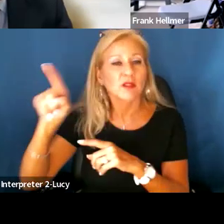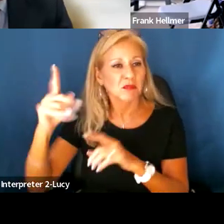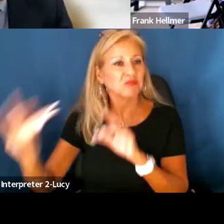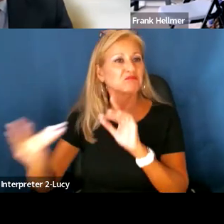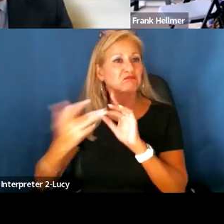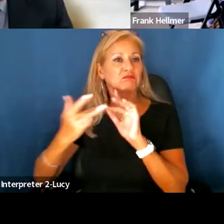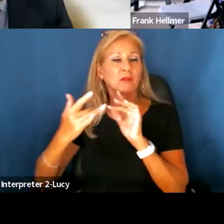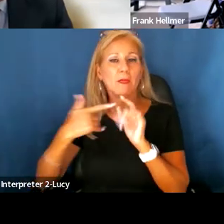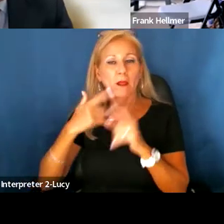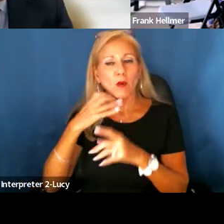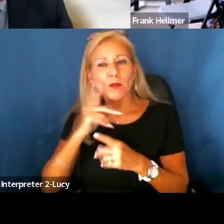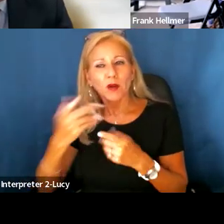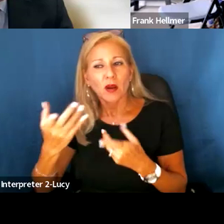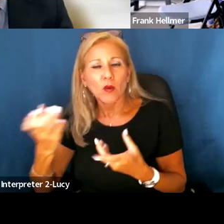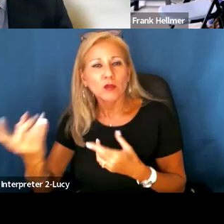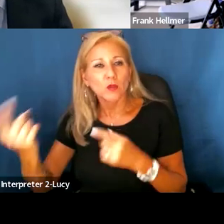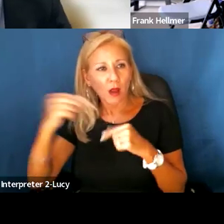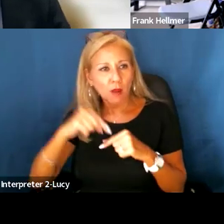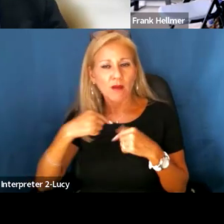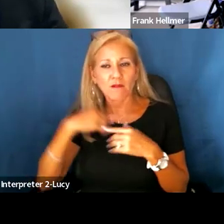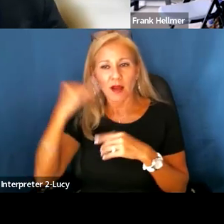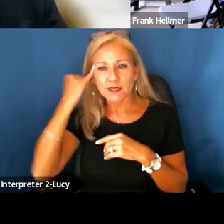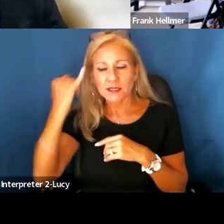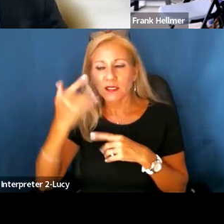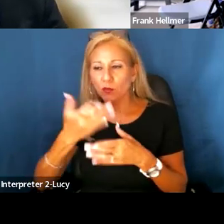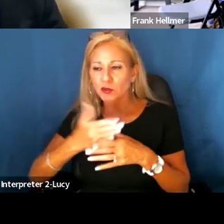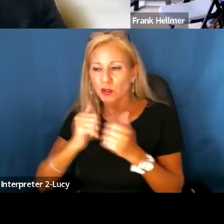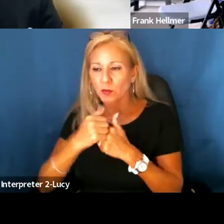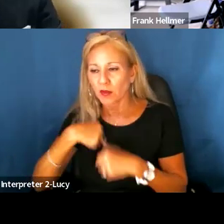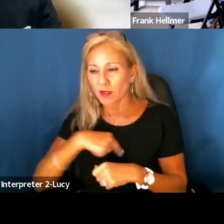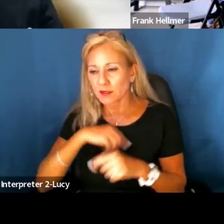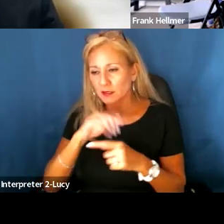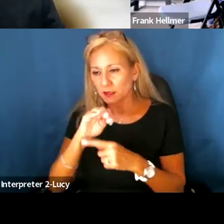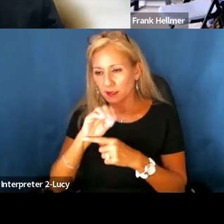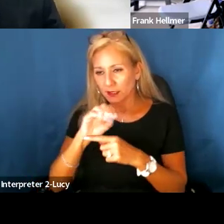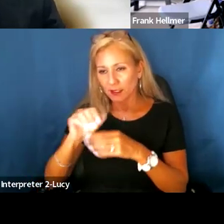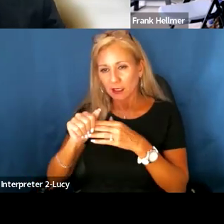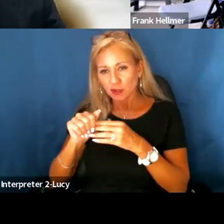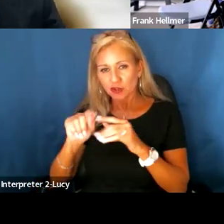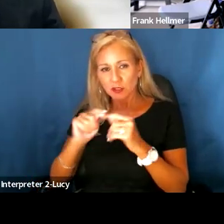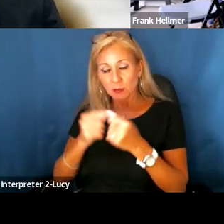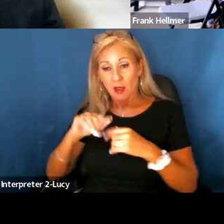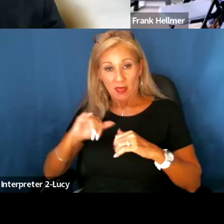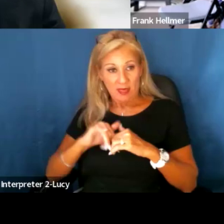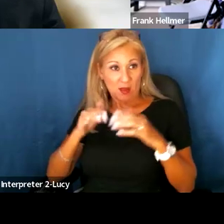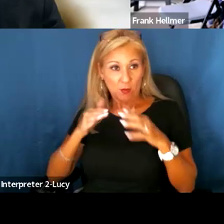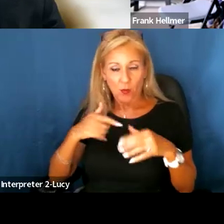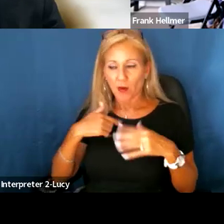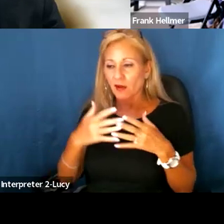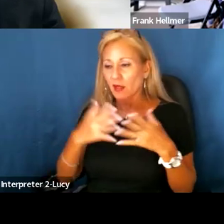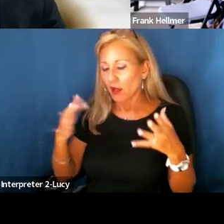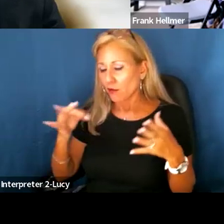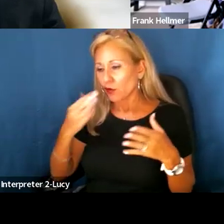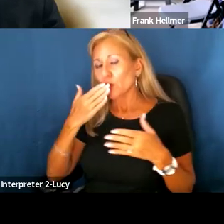that really want to be there, have some ideas that they want to share with us and the Medicaid leadership team. And doing it that way, we've had a lot of